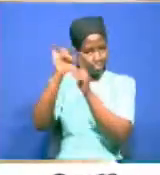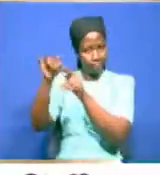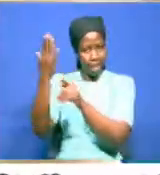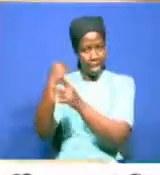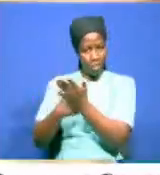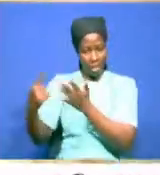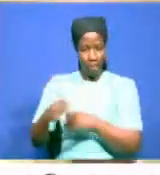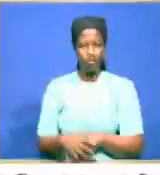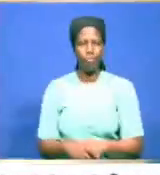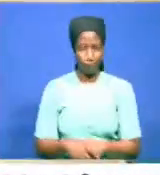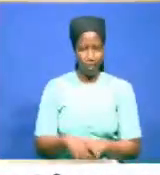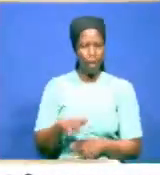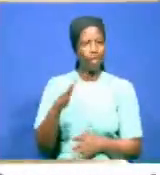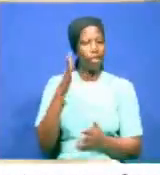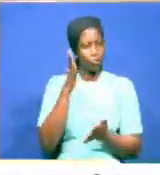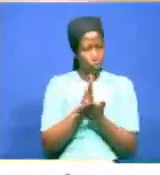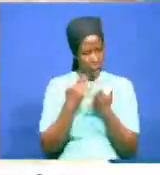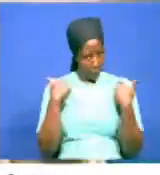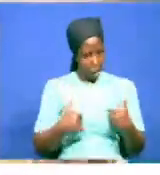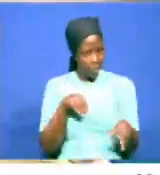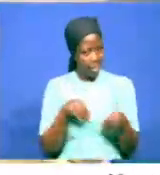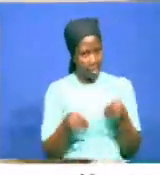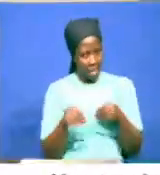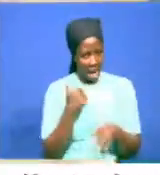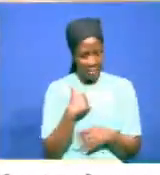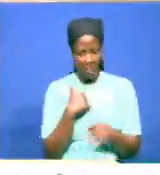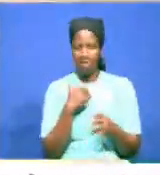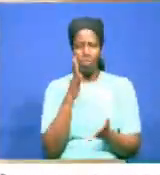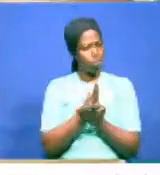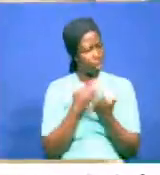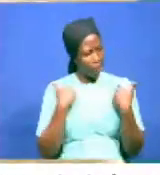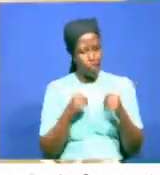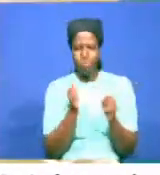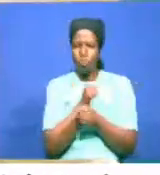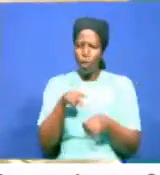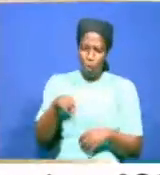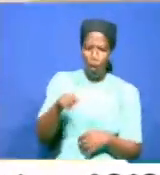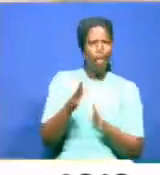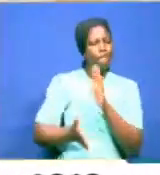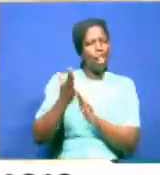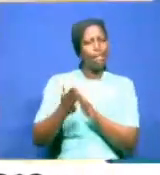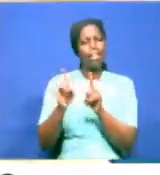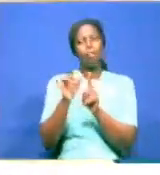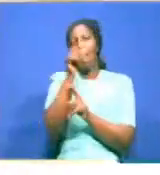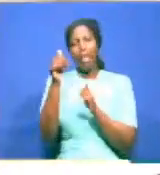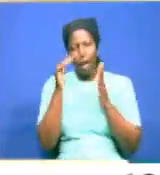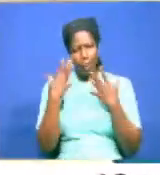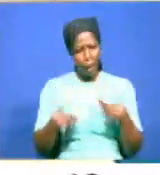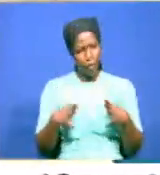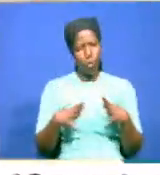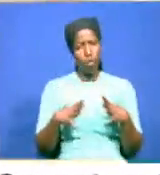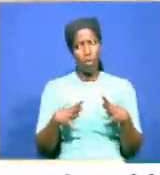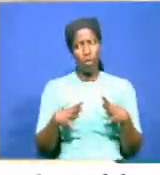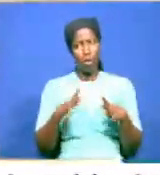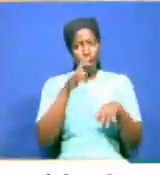have, a disability. I cannot walk as fast as other people. But when it comes to living, you'll also pay the amount of